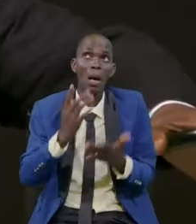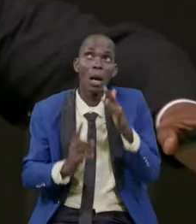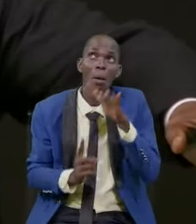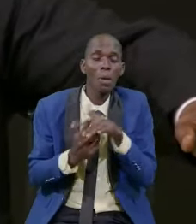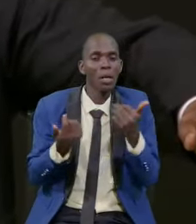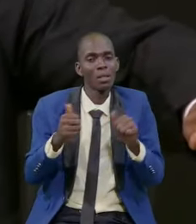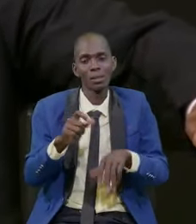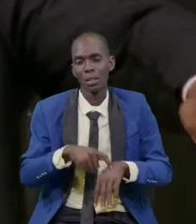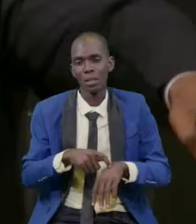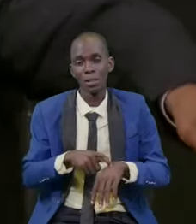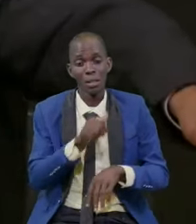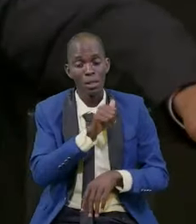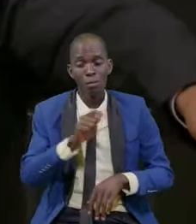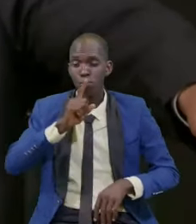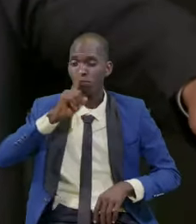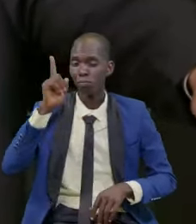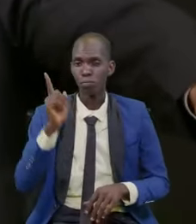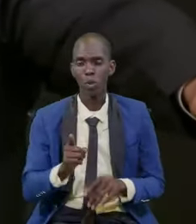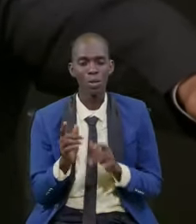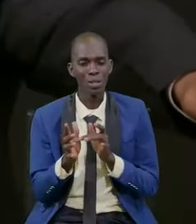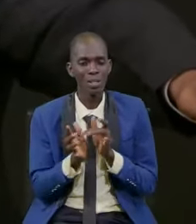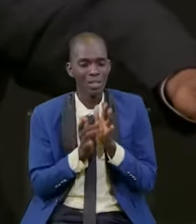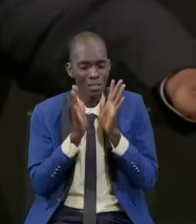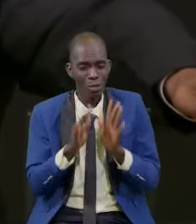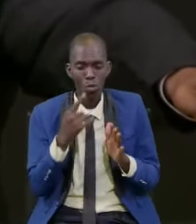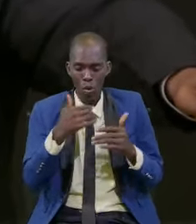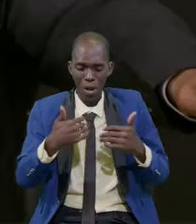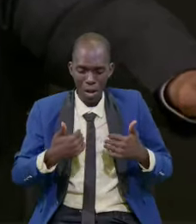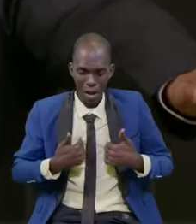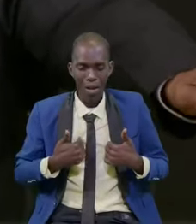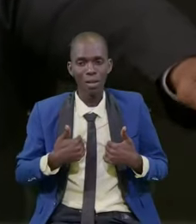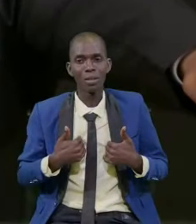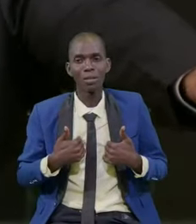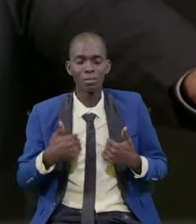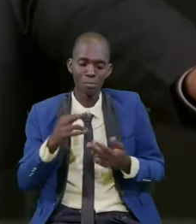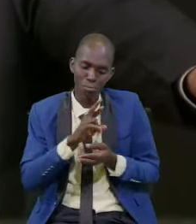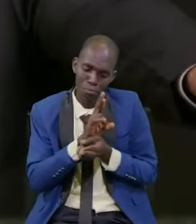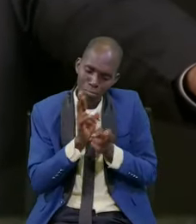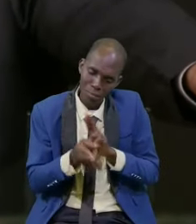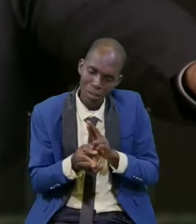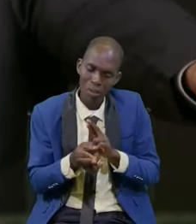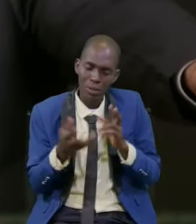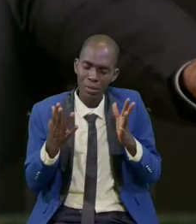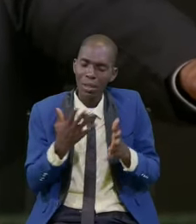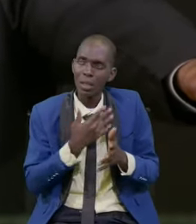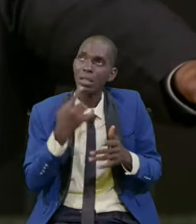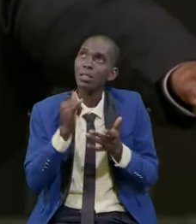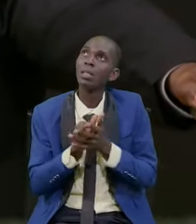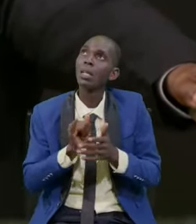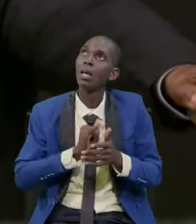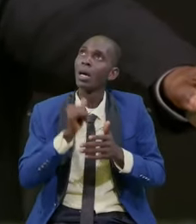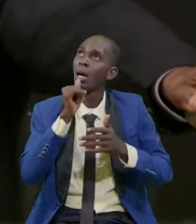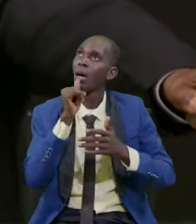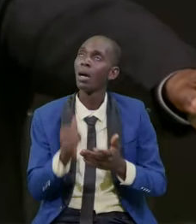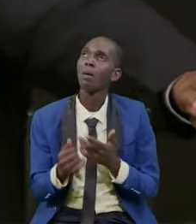A real believer who has been praying and singing, come, Lord Jesus, I'm thinking when the Lord, when my